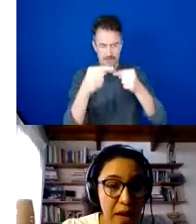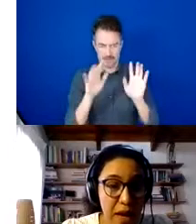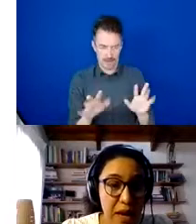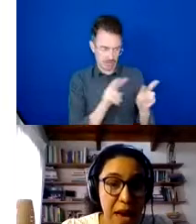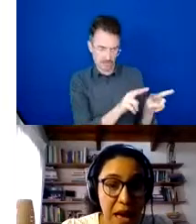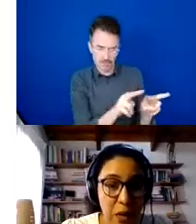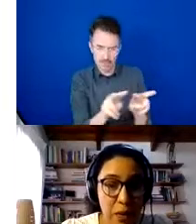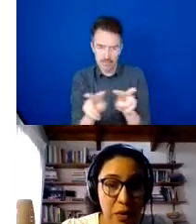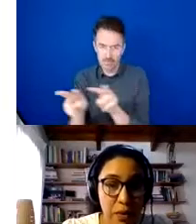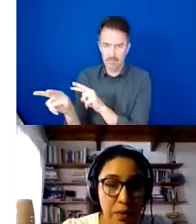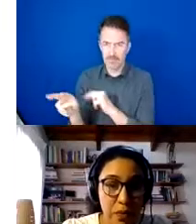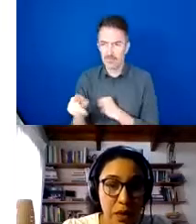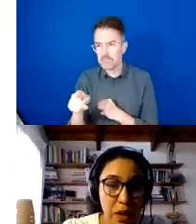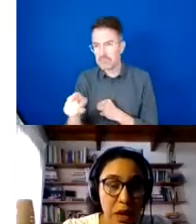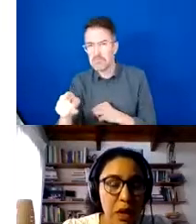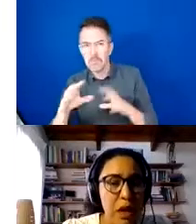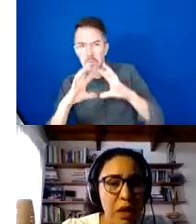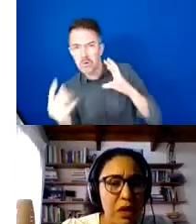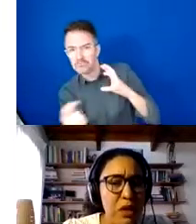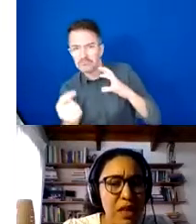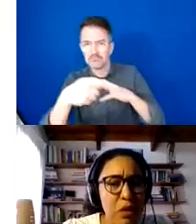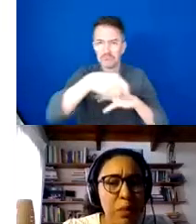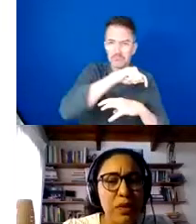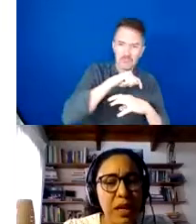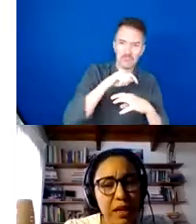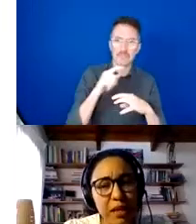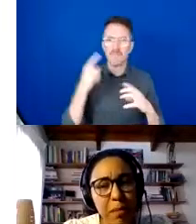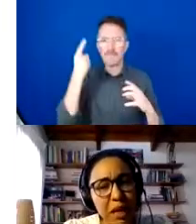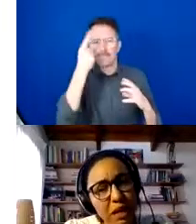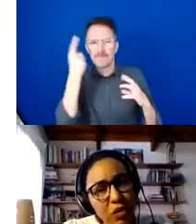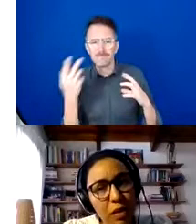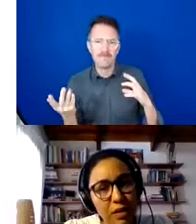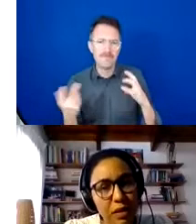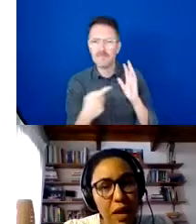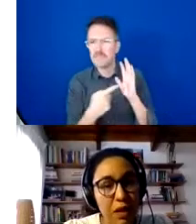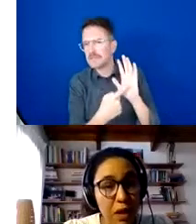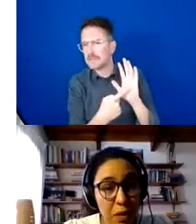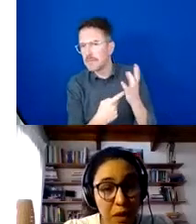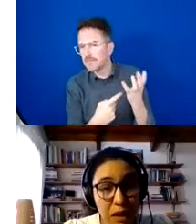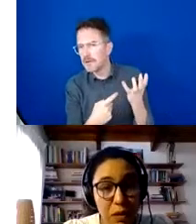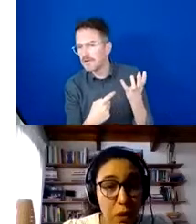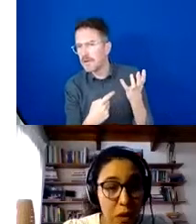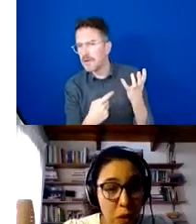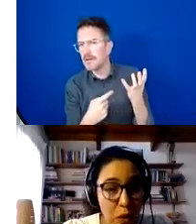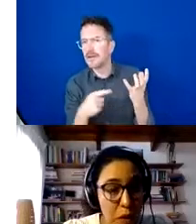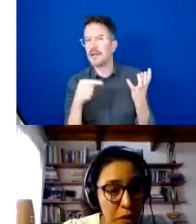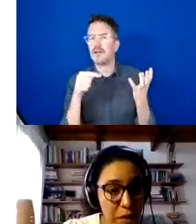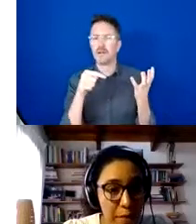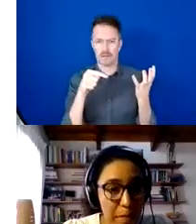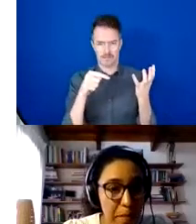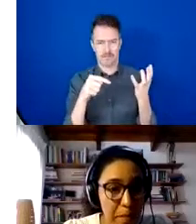why, and how? Does that represent the main interest of the communities we work